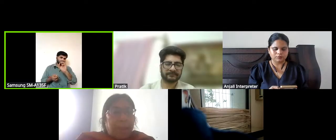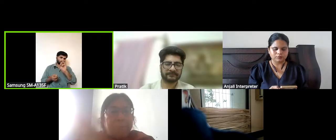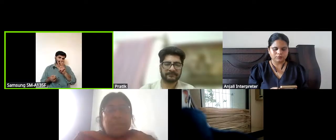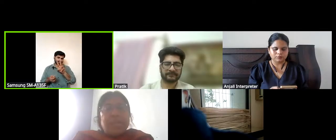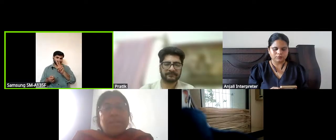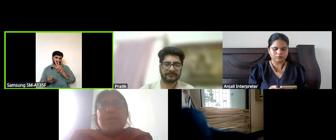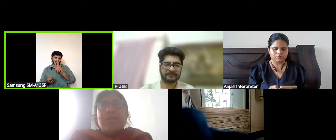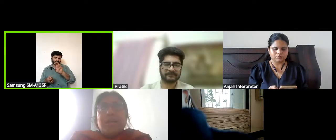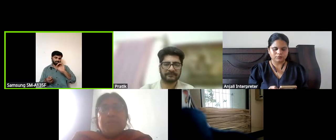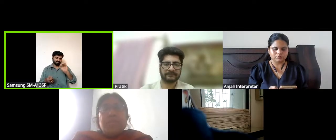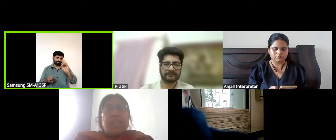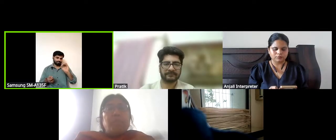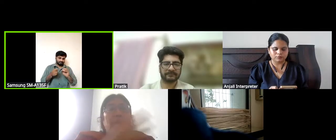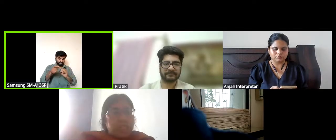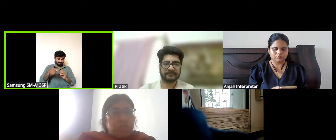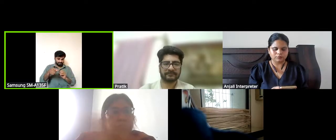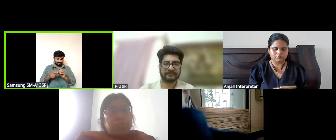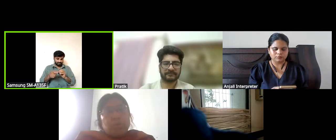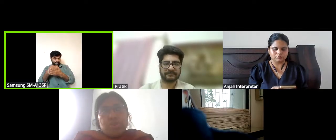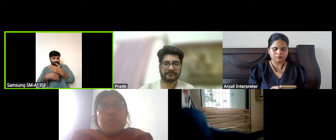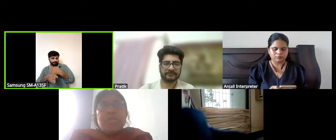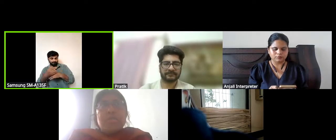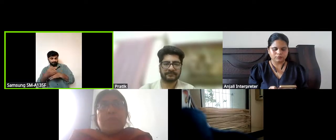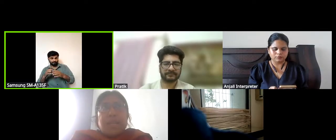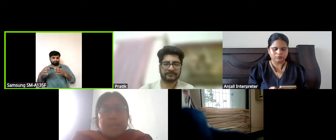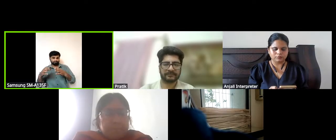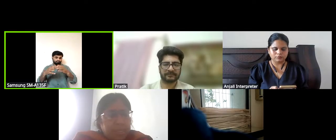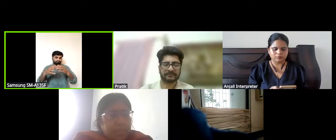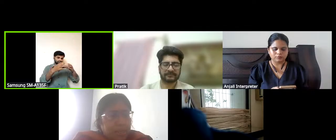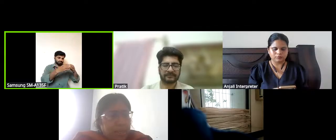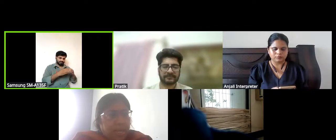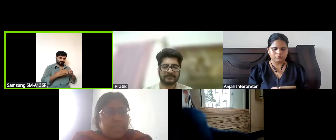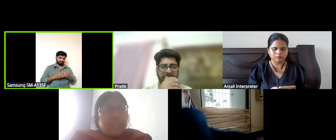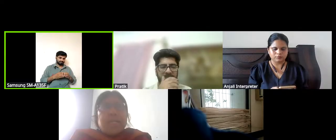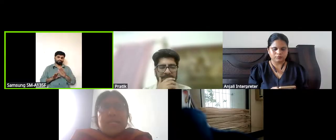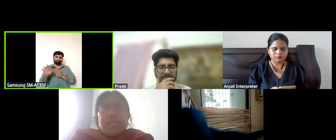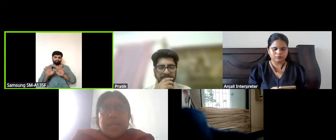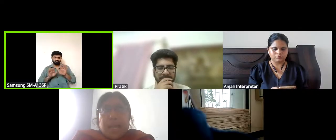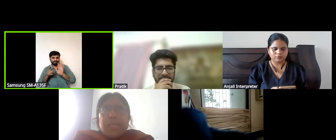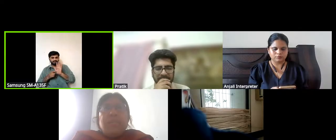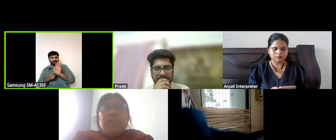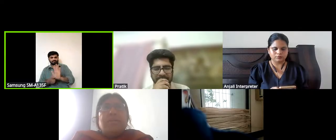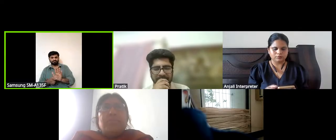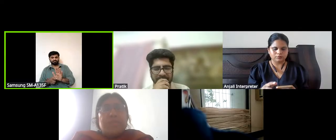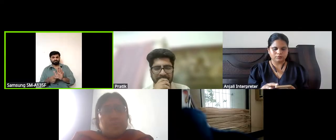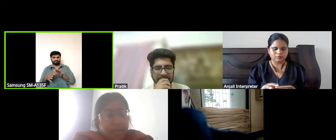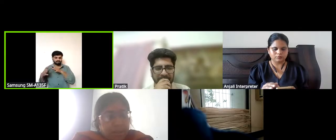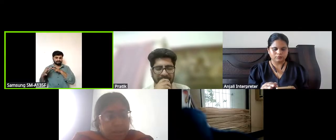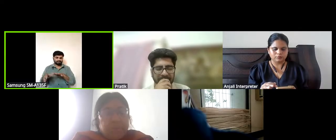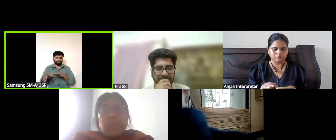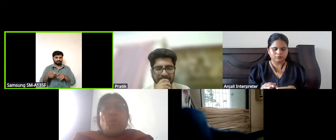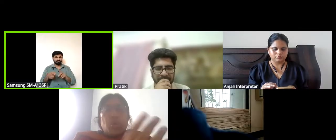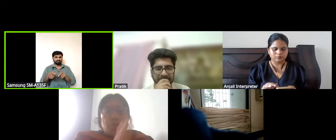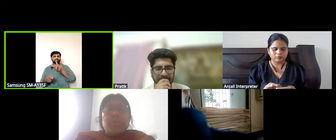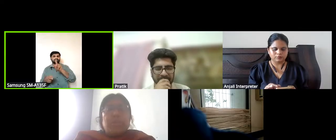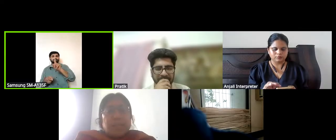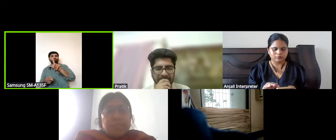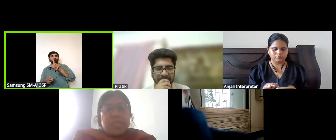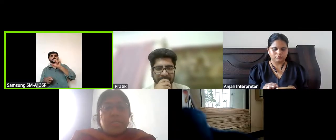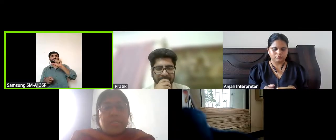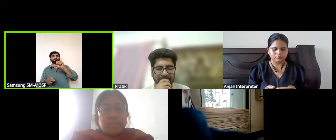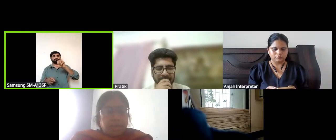Millennium campaign, with a very positive approach towards the millennium. 1999 was when we wrote to